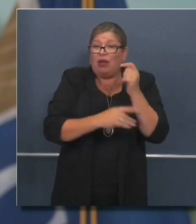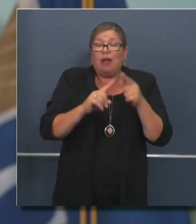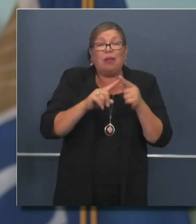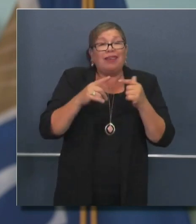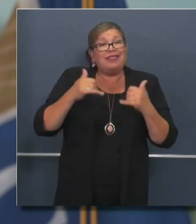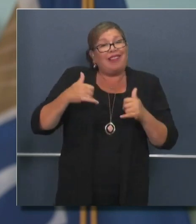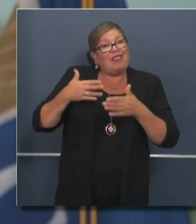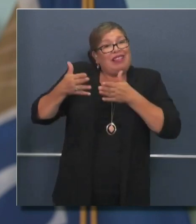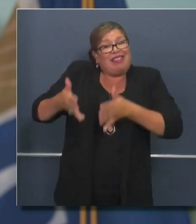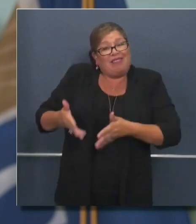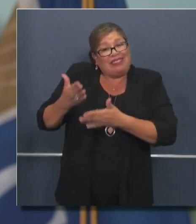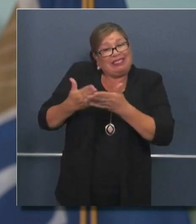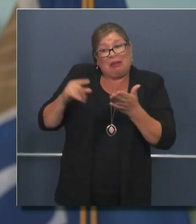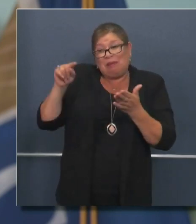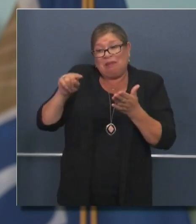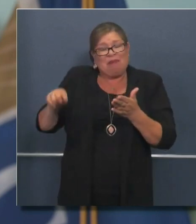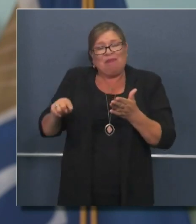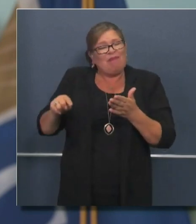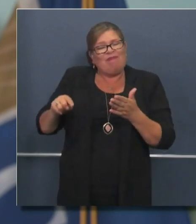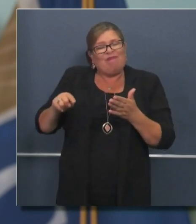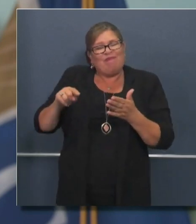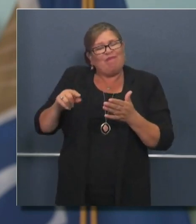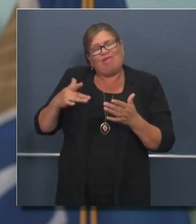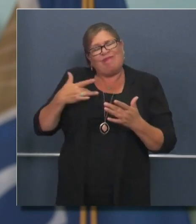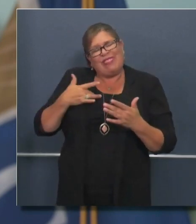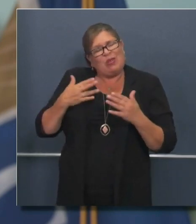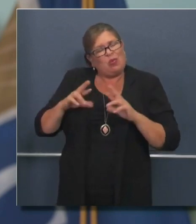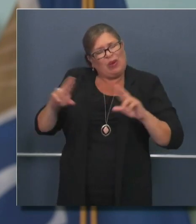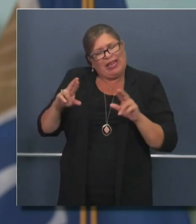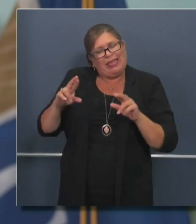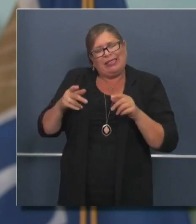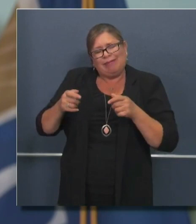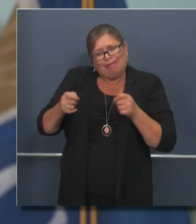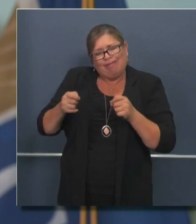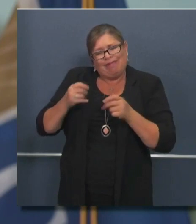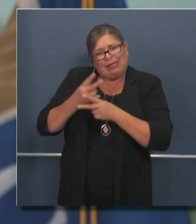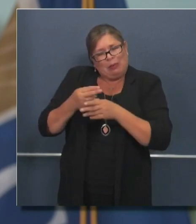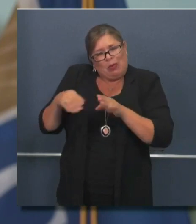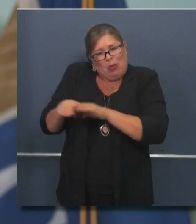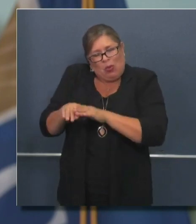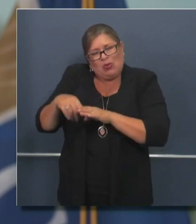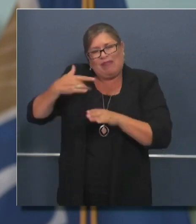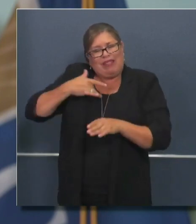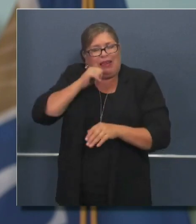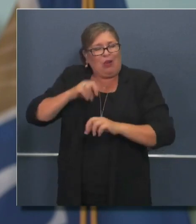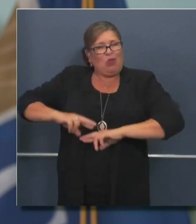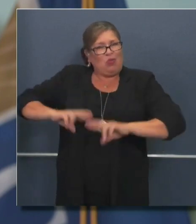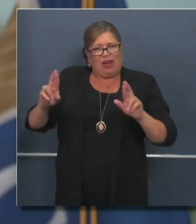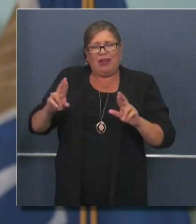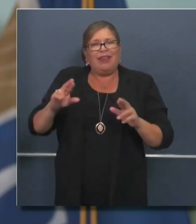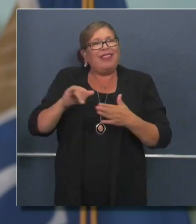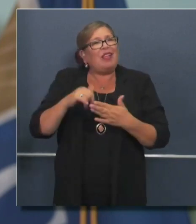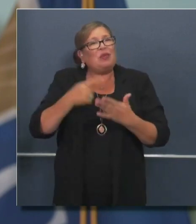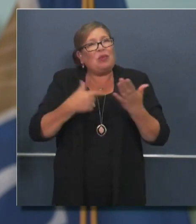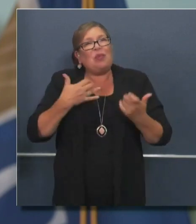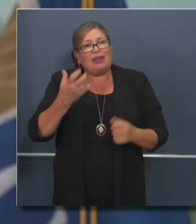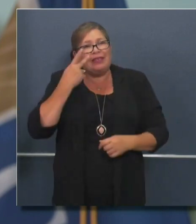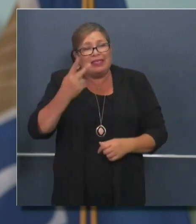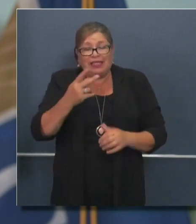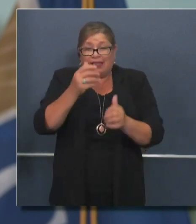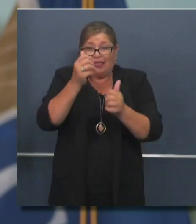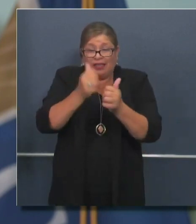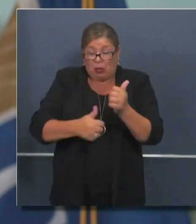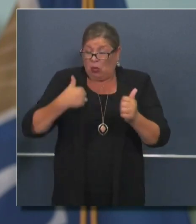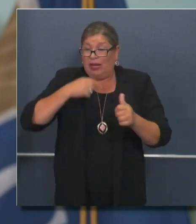what we want to see. Local decision-making based on local conditions at a pace that's appropriate to